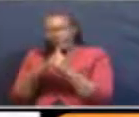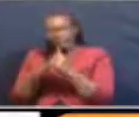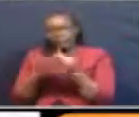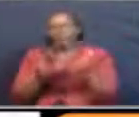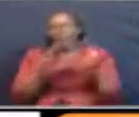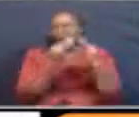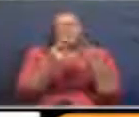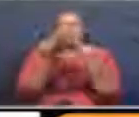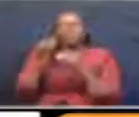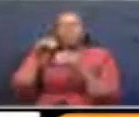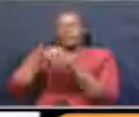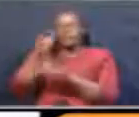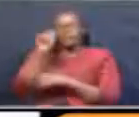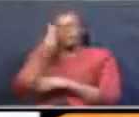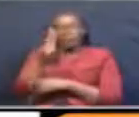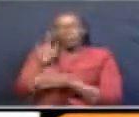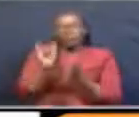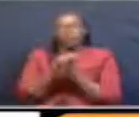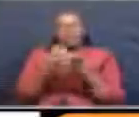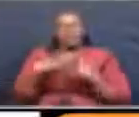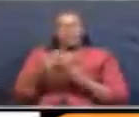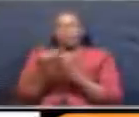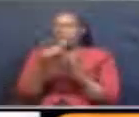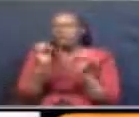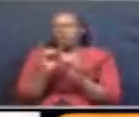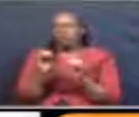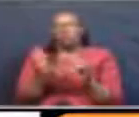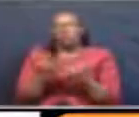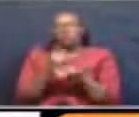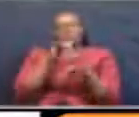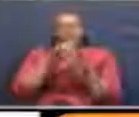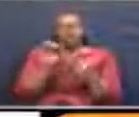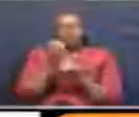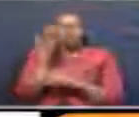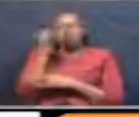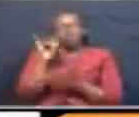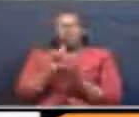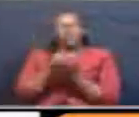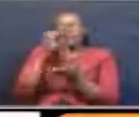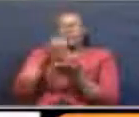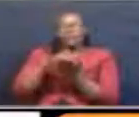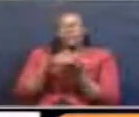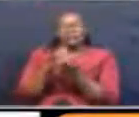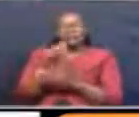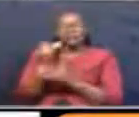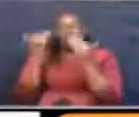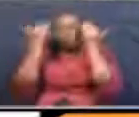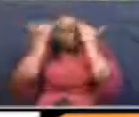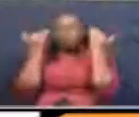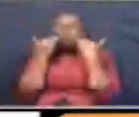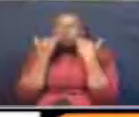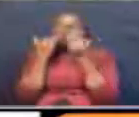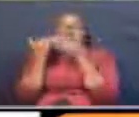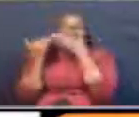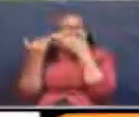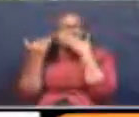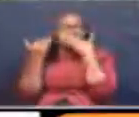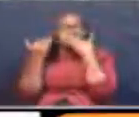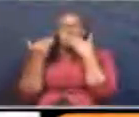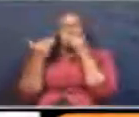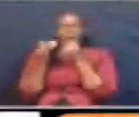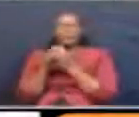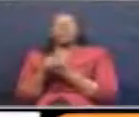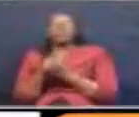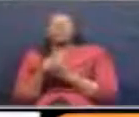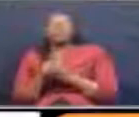7,989 profiled families within Mau that nobody is talking about, and they are not being touched because it's a case of the court, and there is a